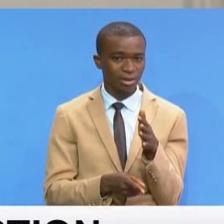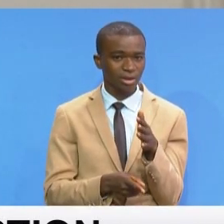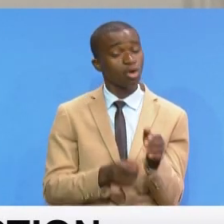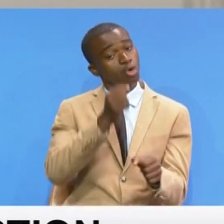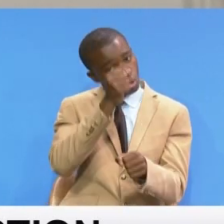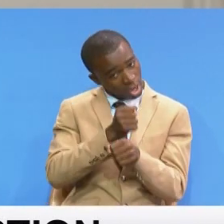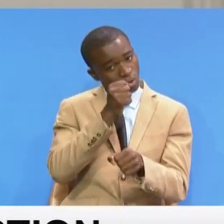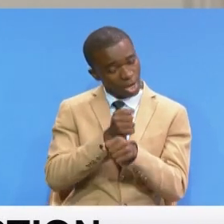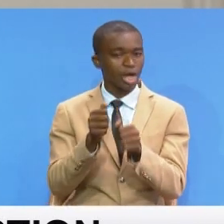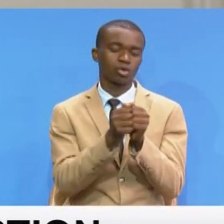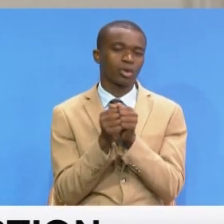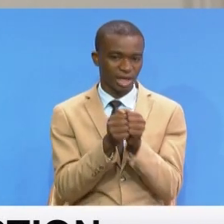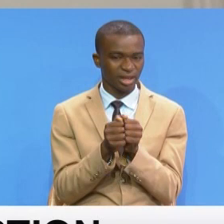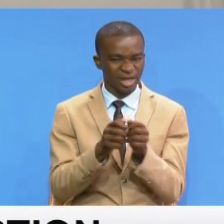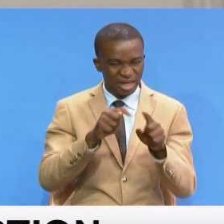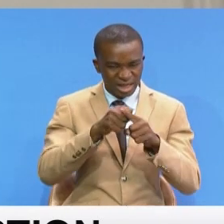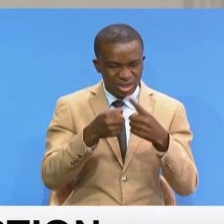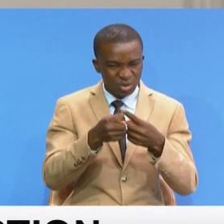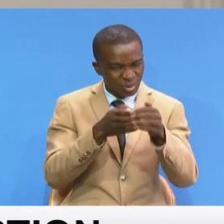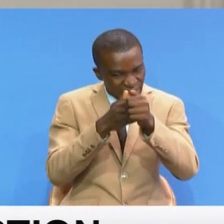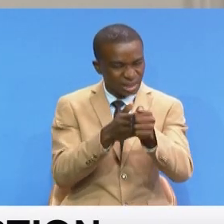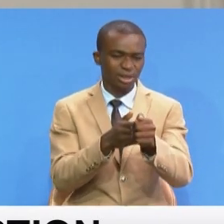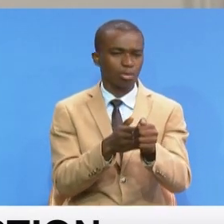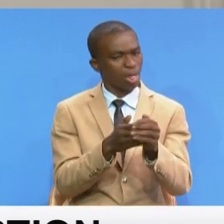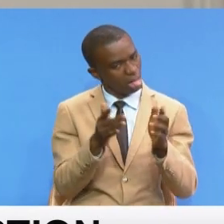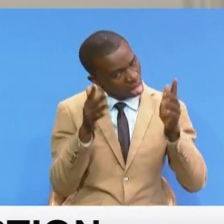as a traditional leadership, rally